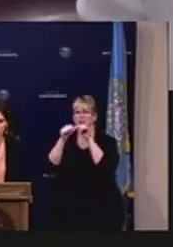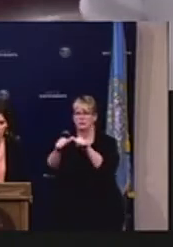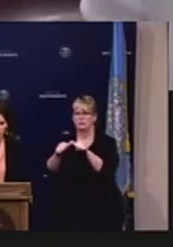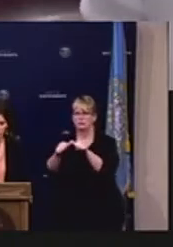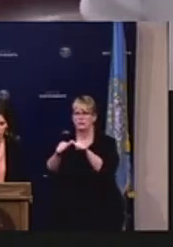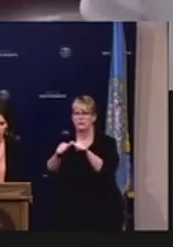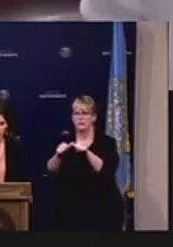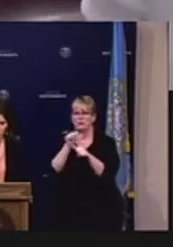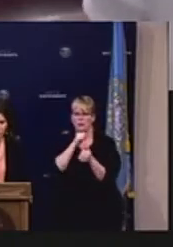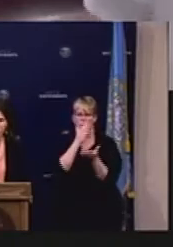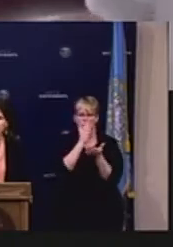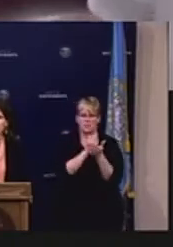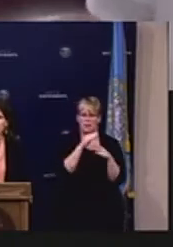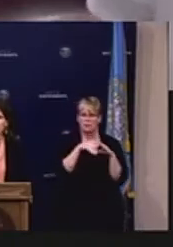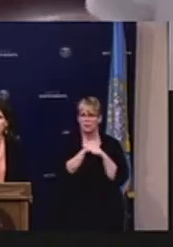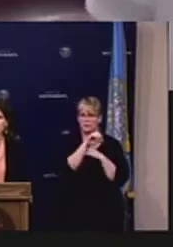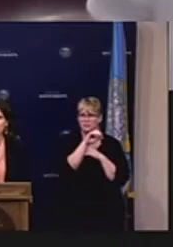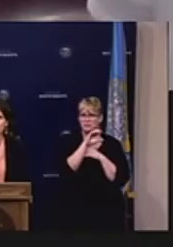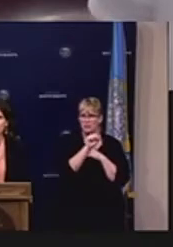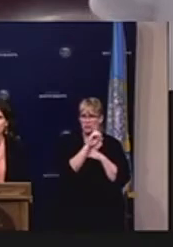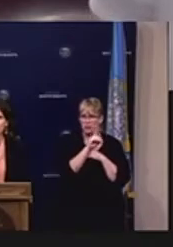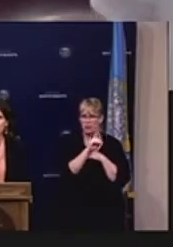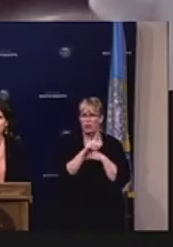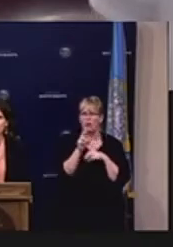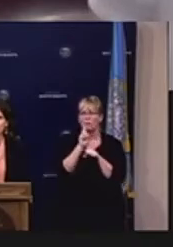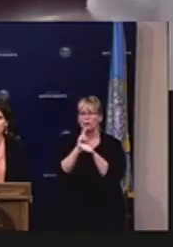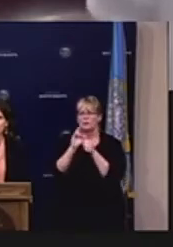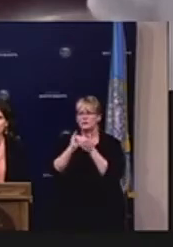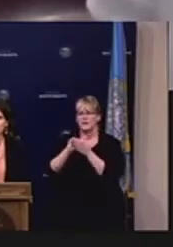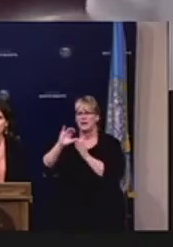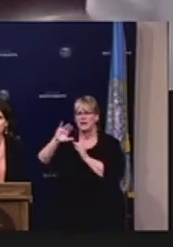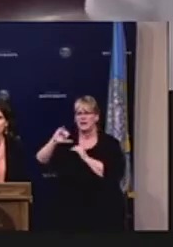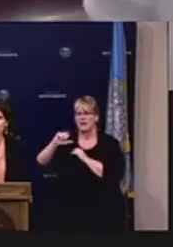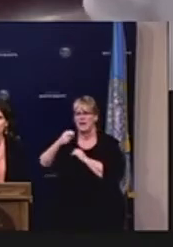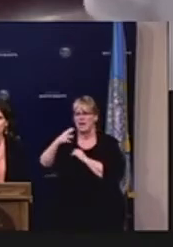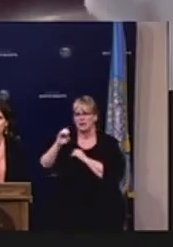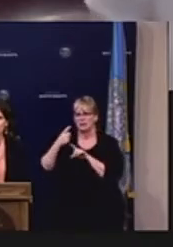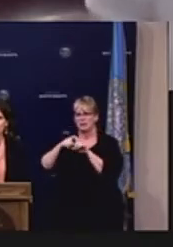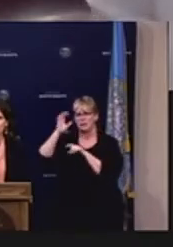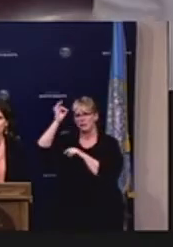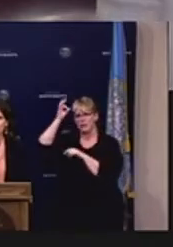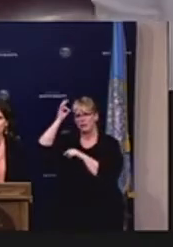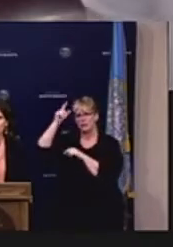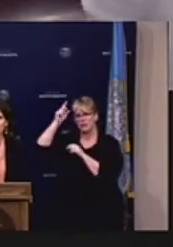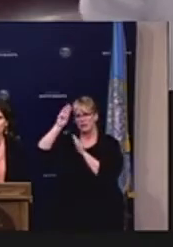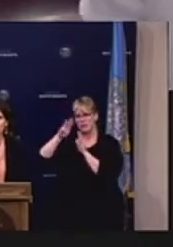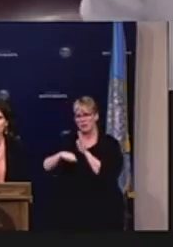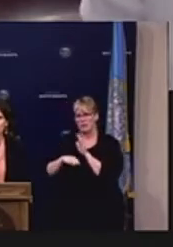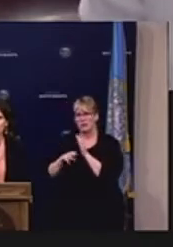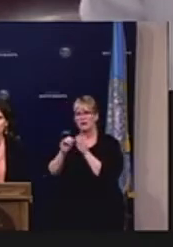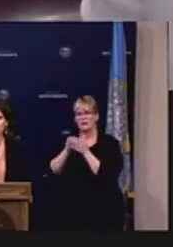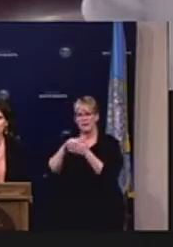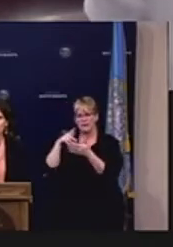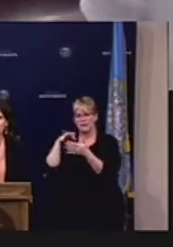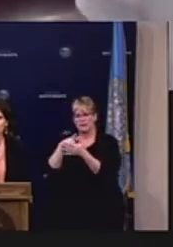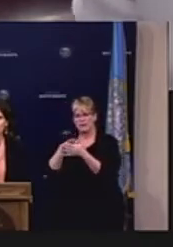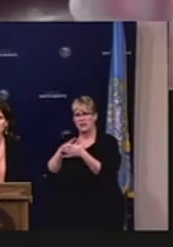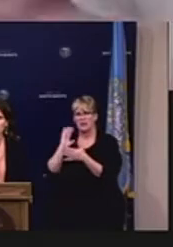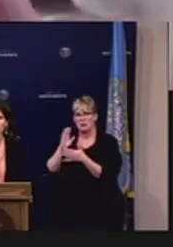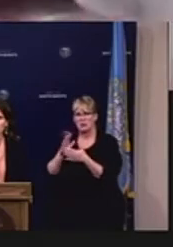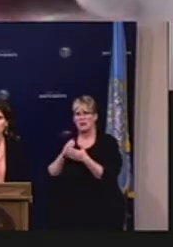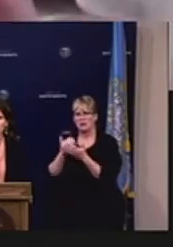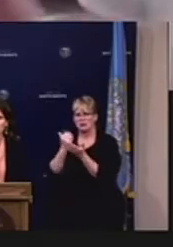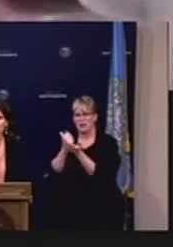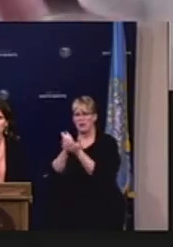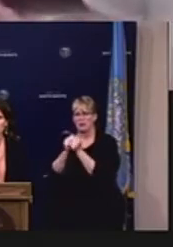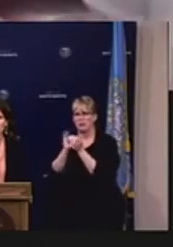here in the state of South Dakota is using that cache that from the federal government, that the study will then supply that medication.